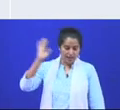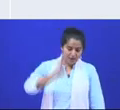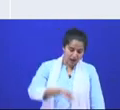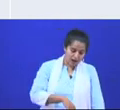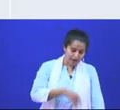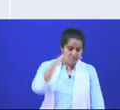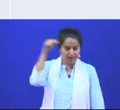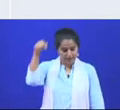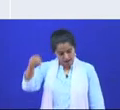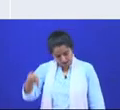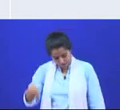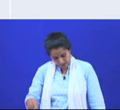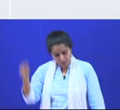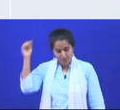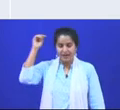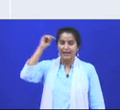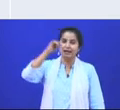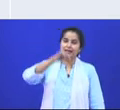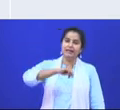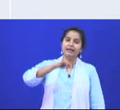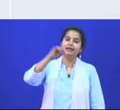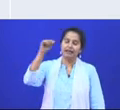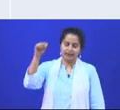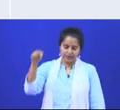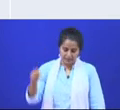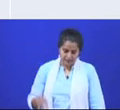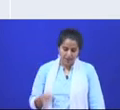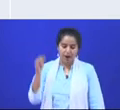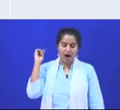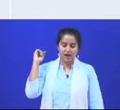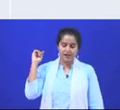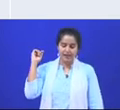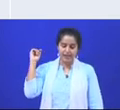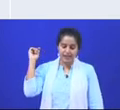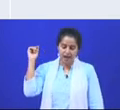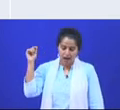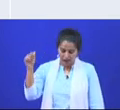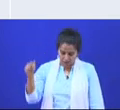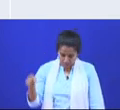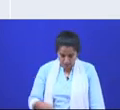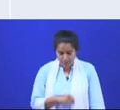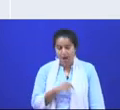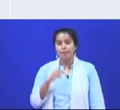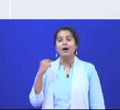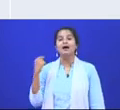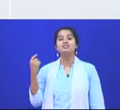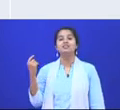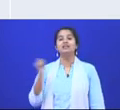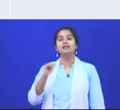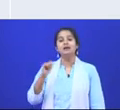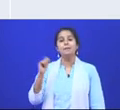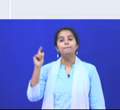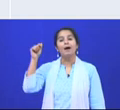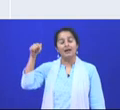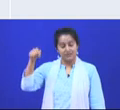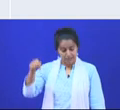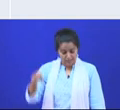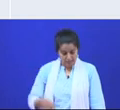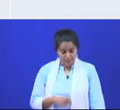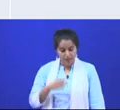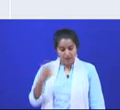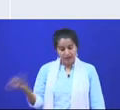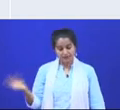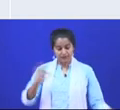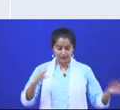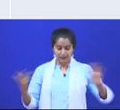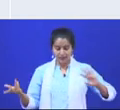Duravanyam. Nari, Naryam. Lekhani, Lekhanyam. Ankani, Ankanyam. Marjani,